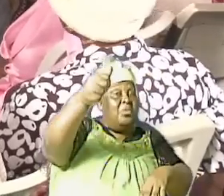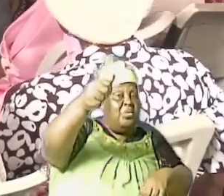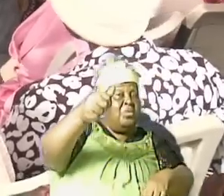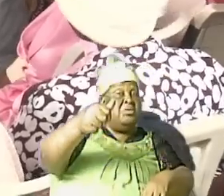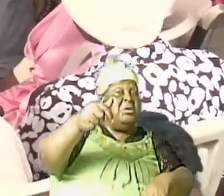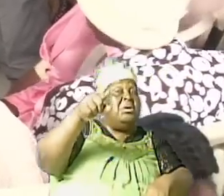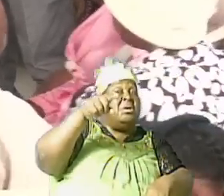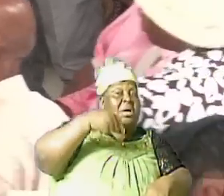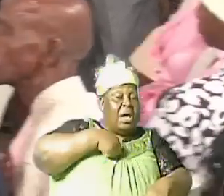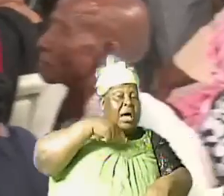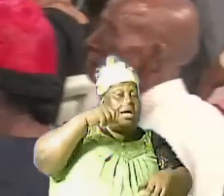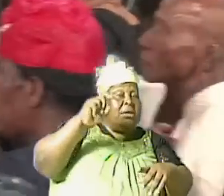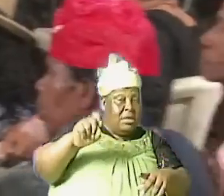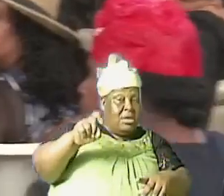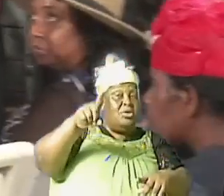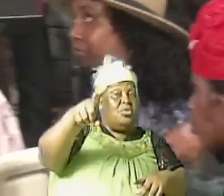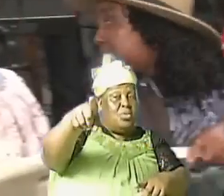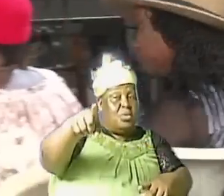I need you.